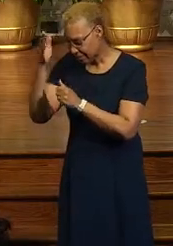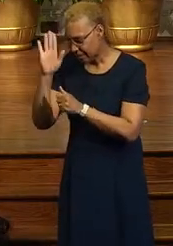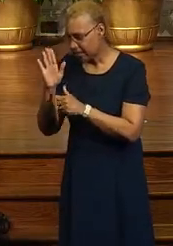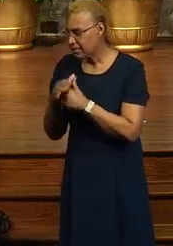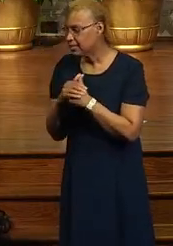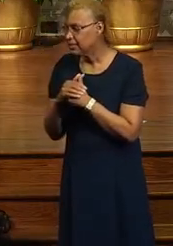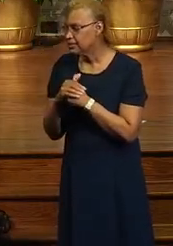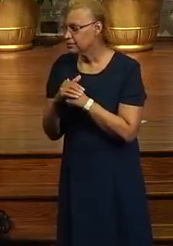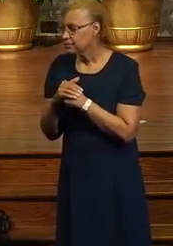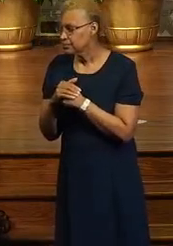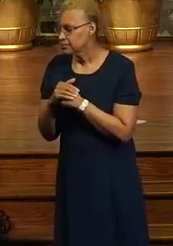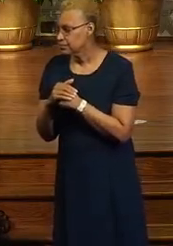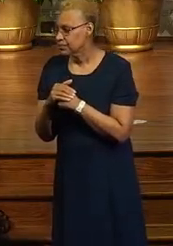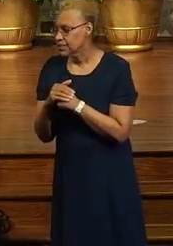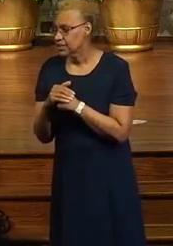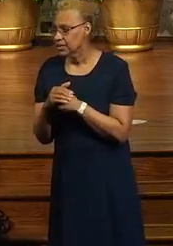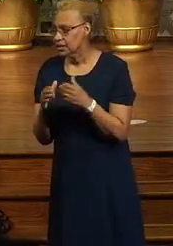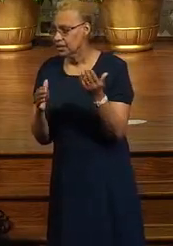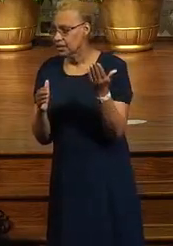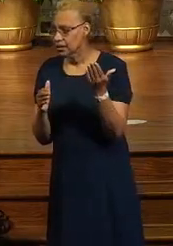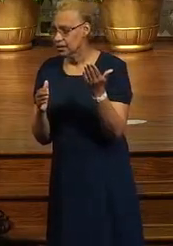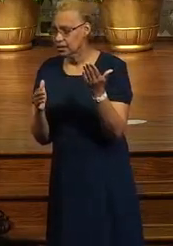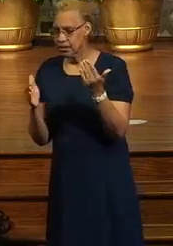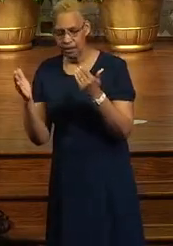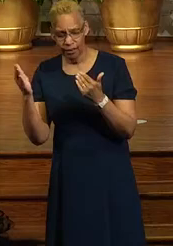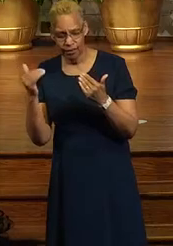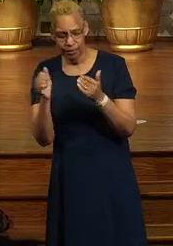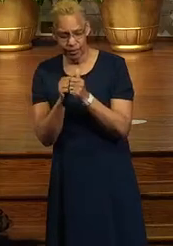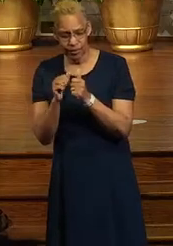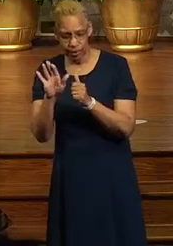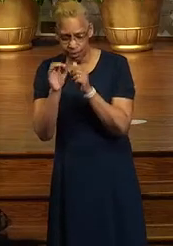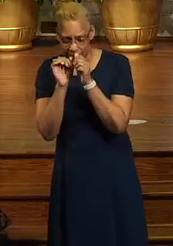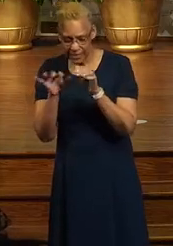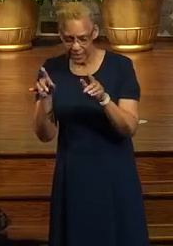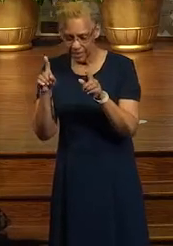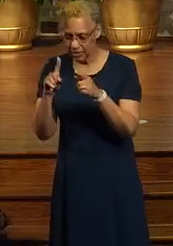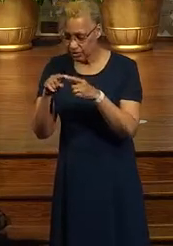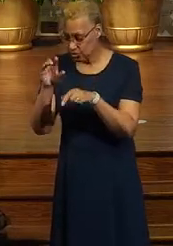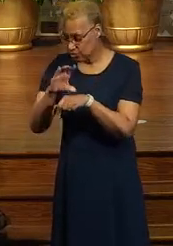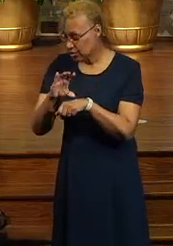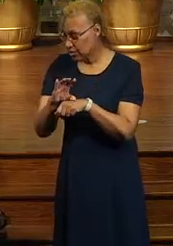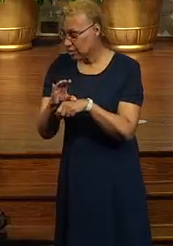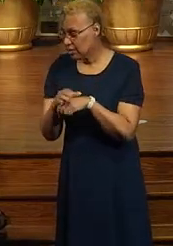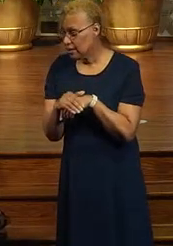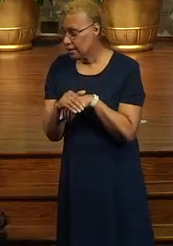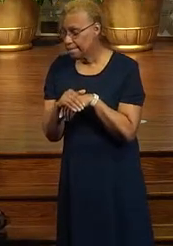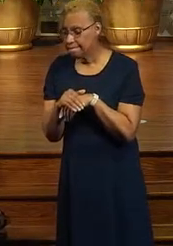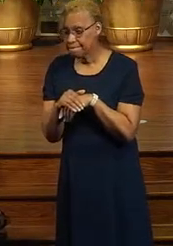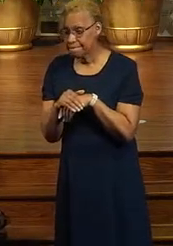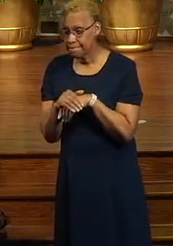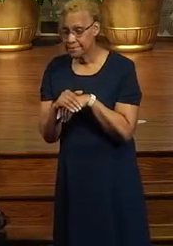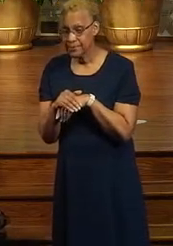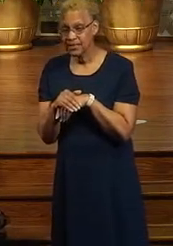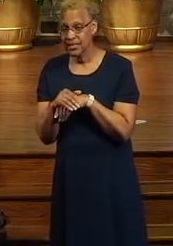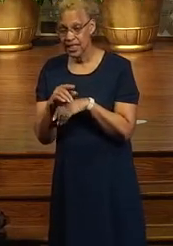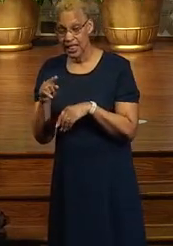Come bringing a blessing to the house. This week, you can pick up your